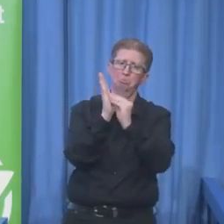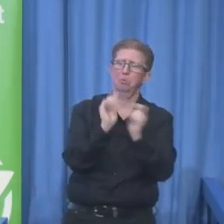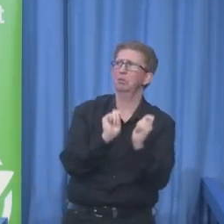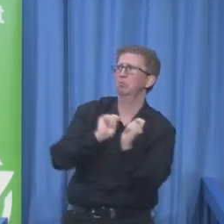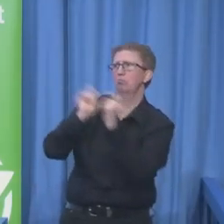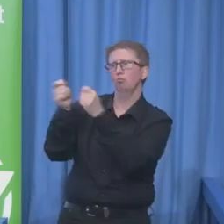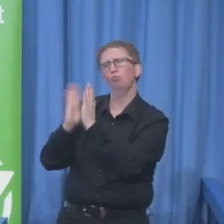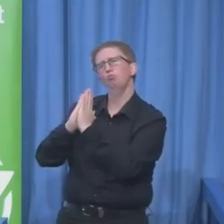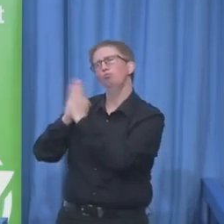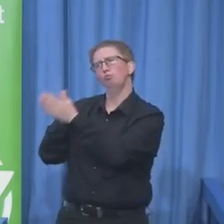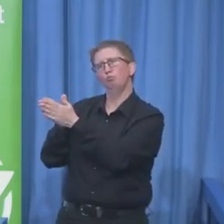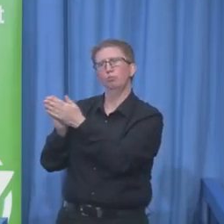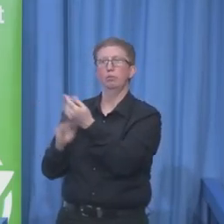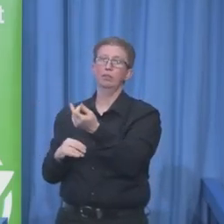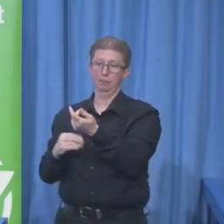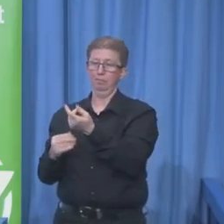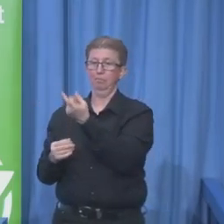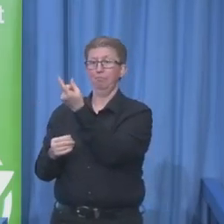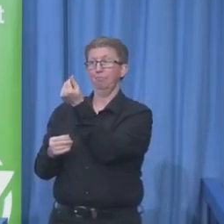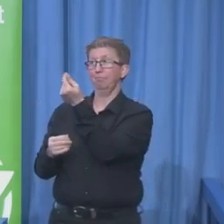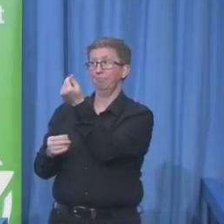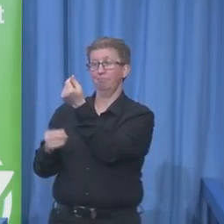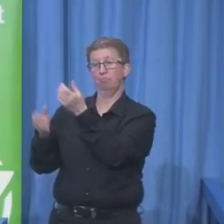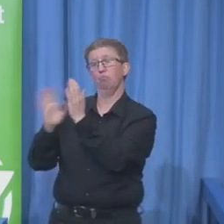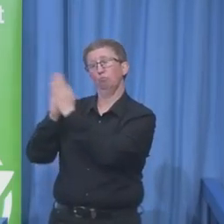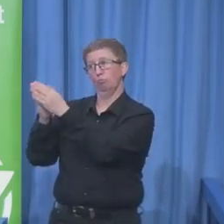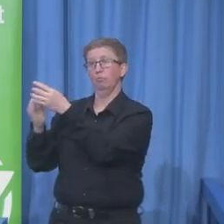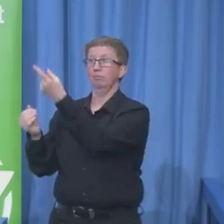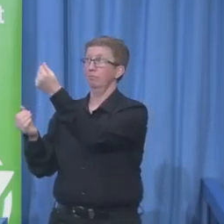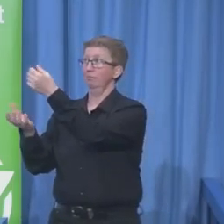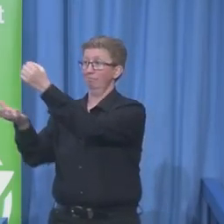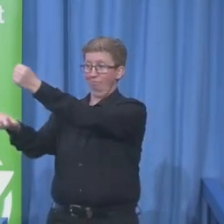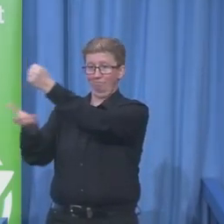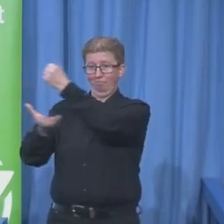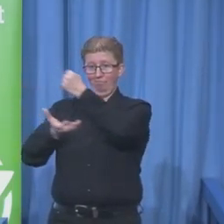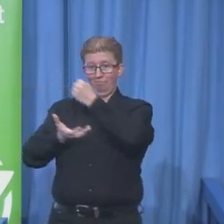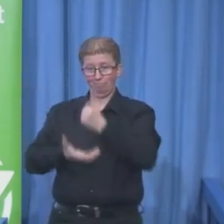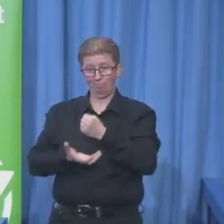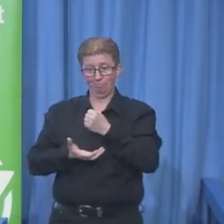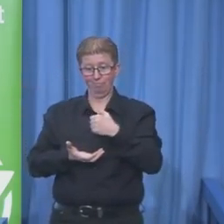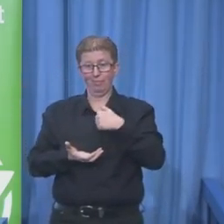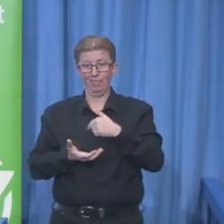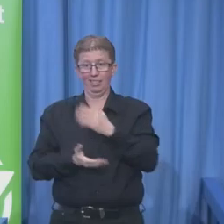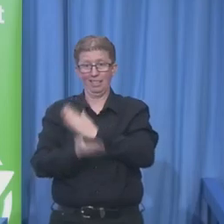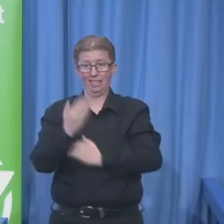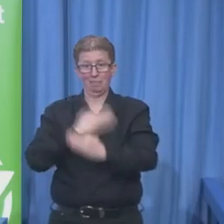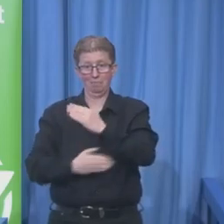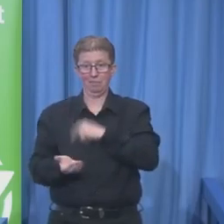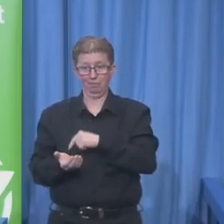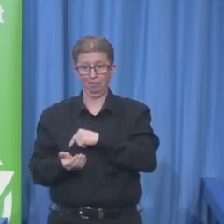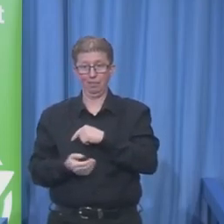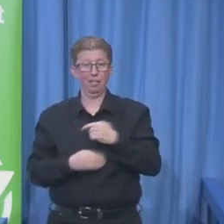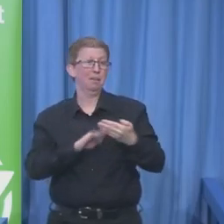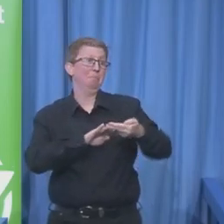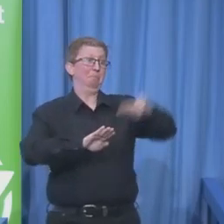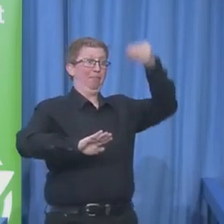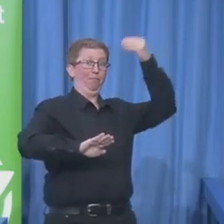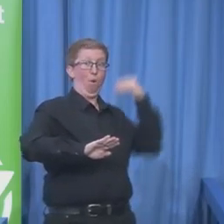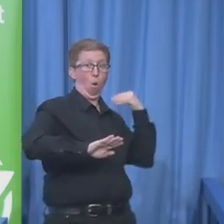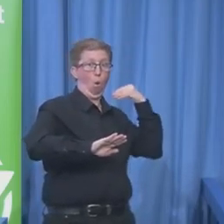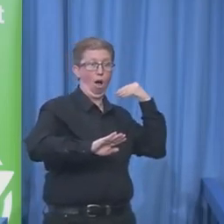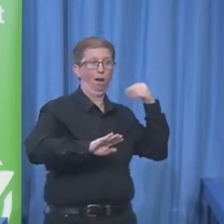only to an employer who finds, because he needs a wage subsidy in